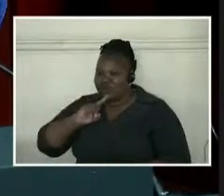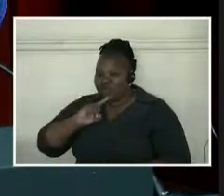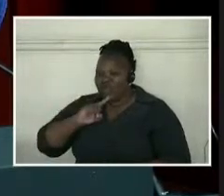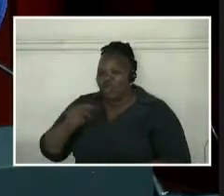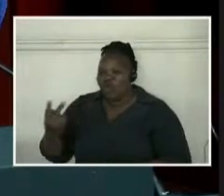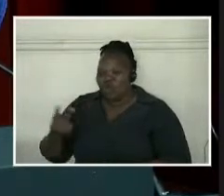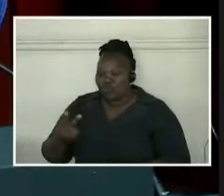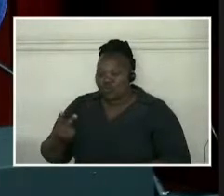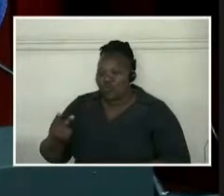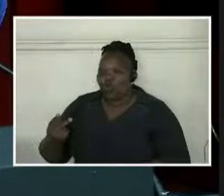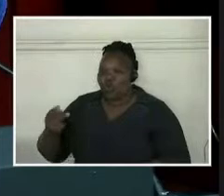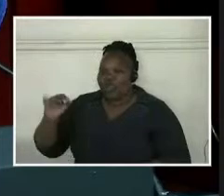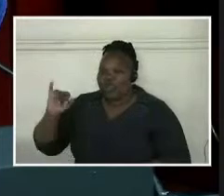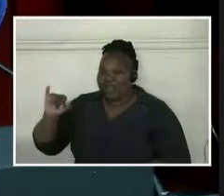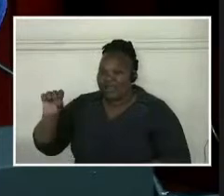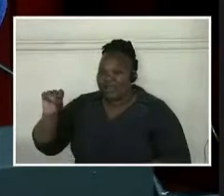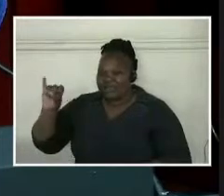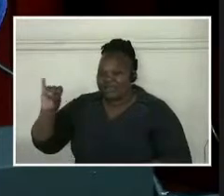um